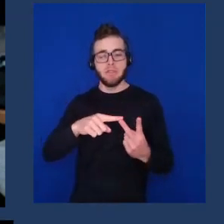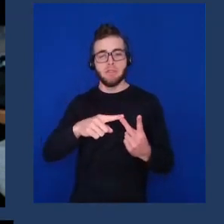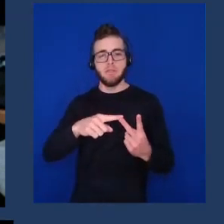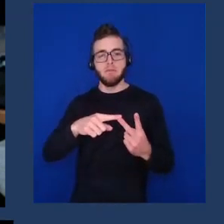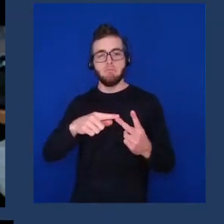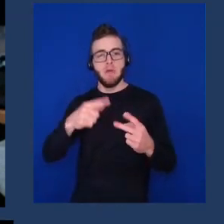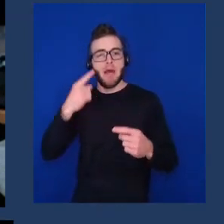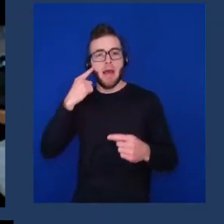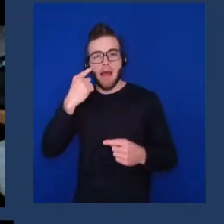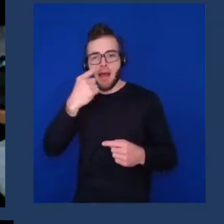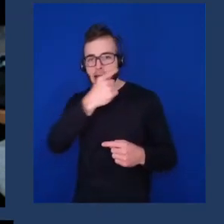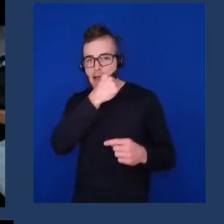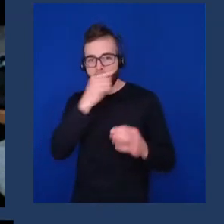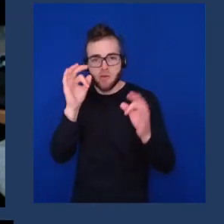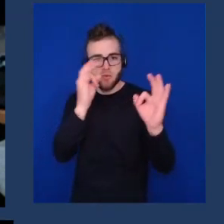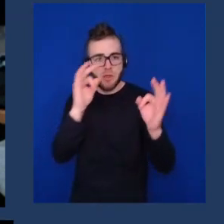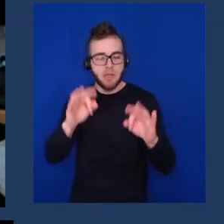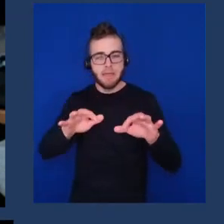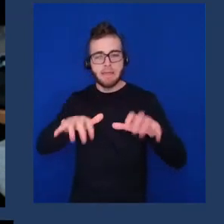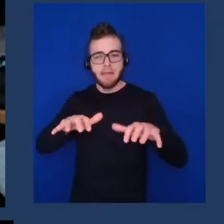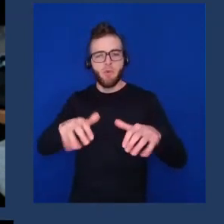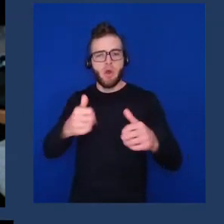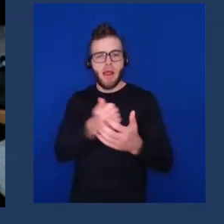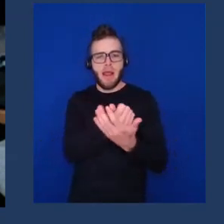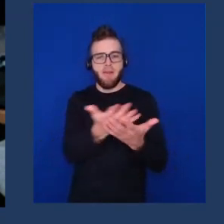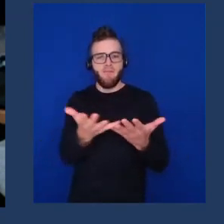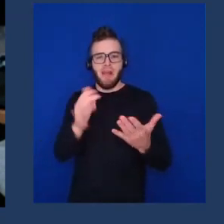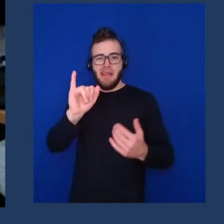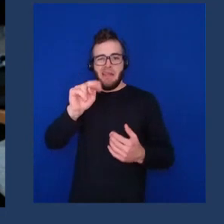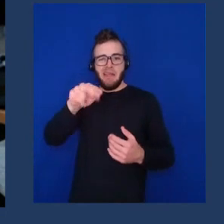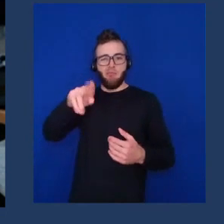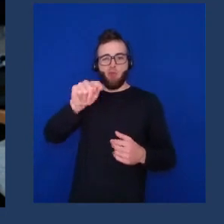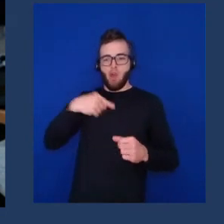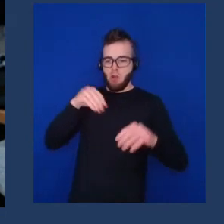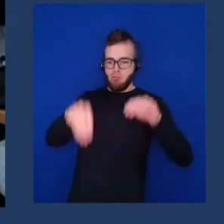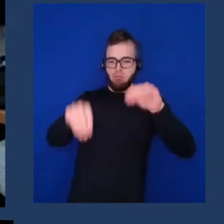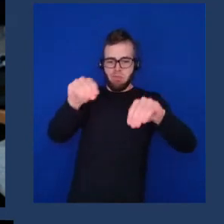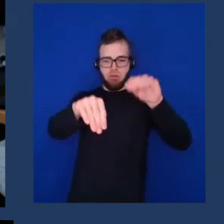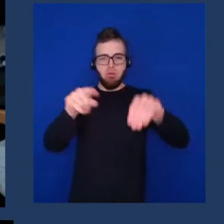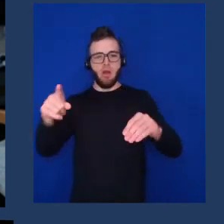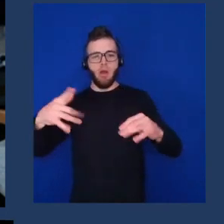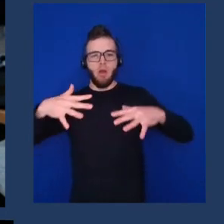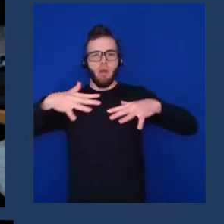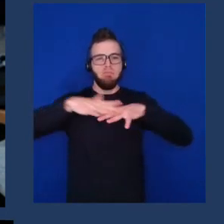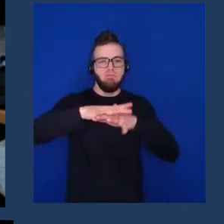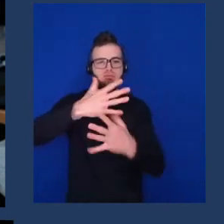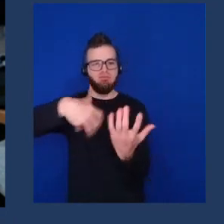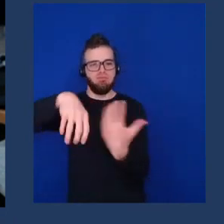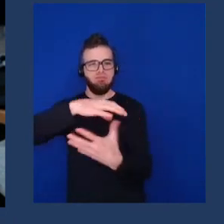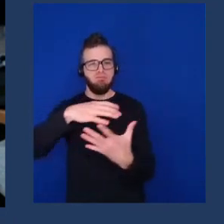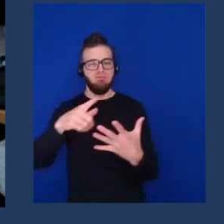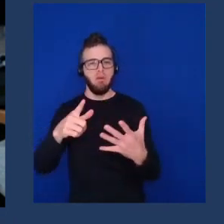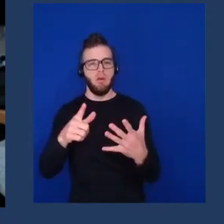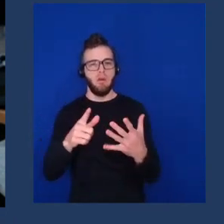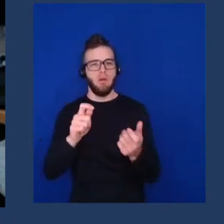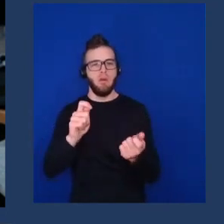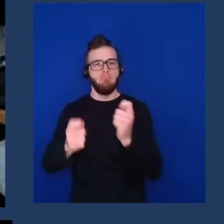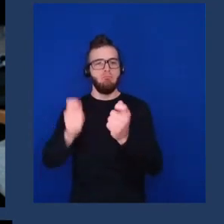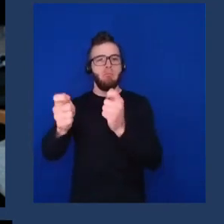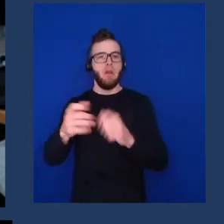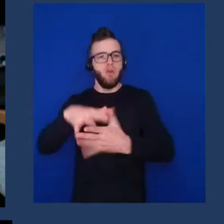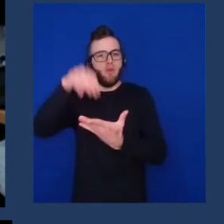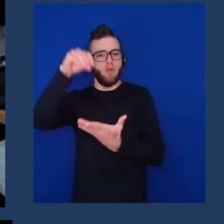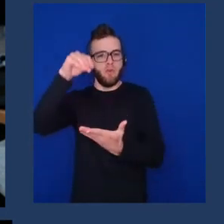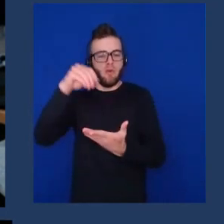have merges together in a seamless way. So I don't have to have one tool interfering with another tool because you happen to have multiple needs